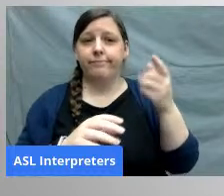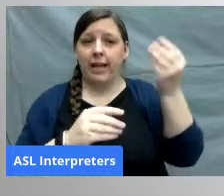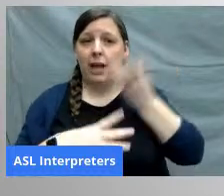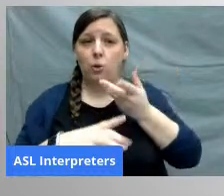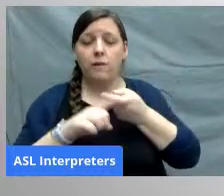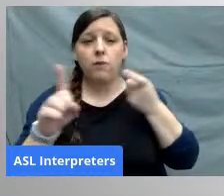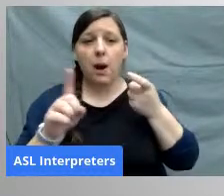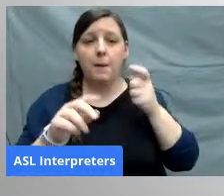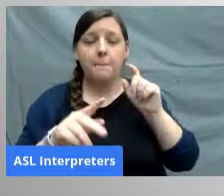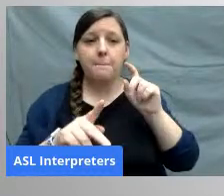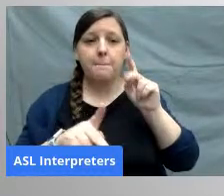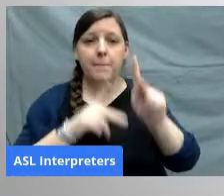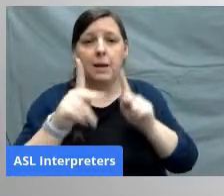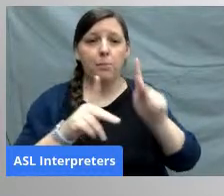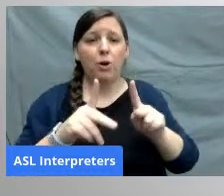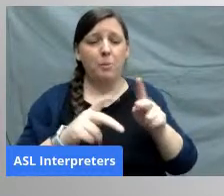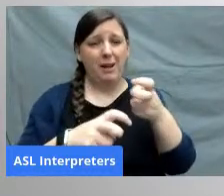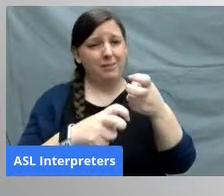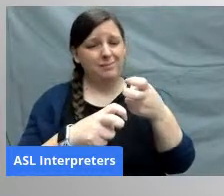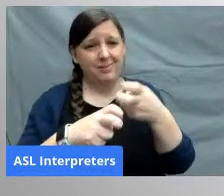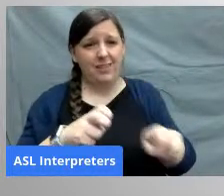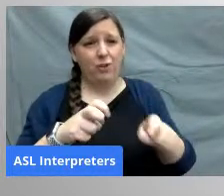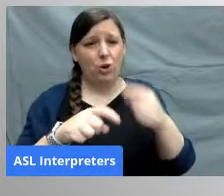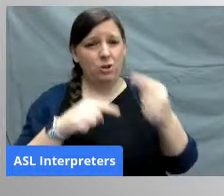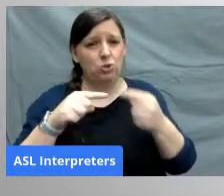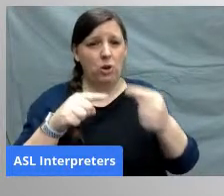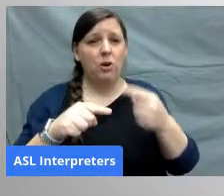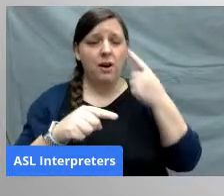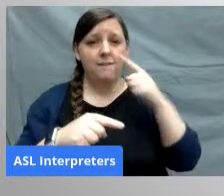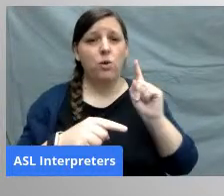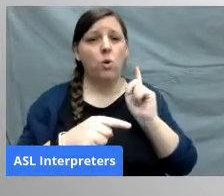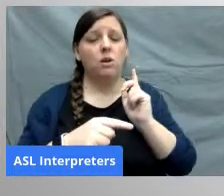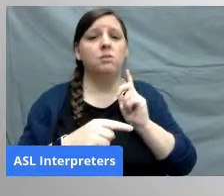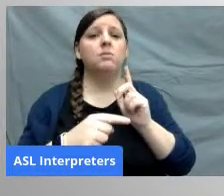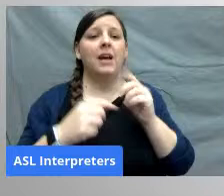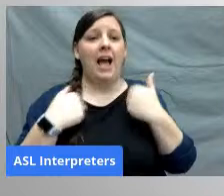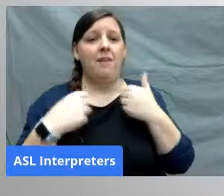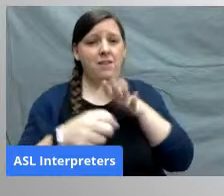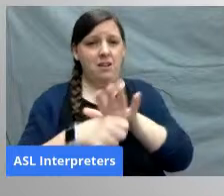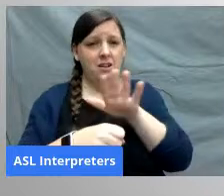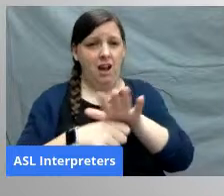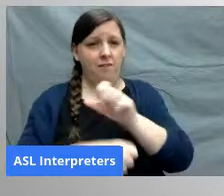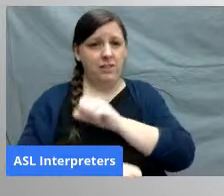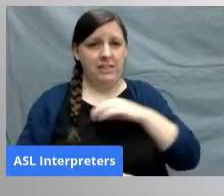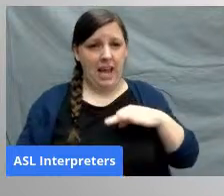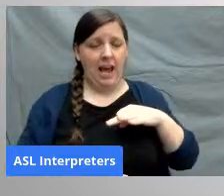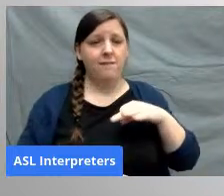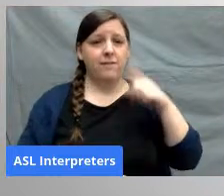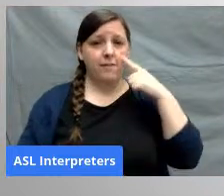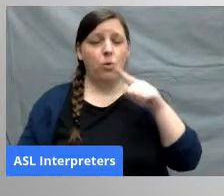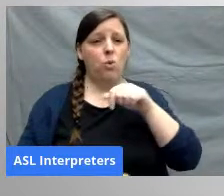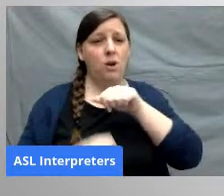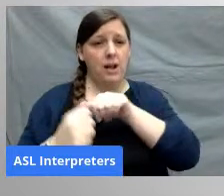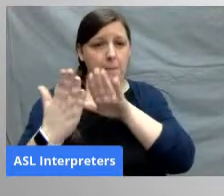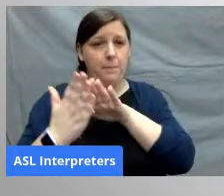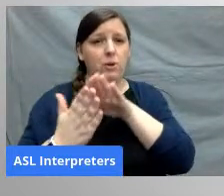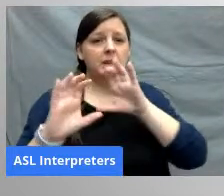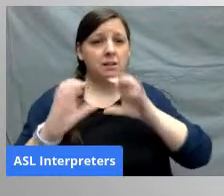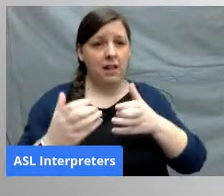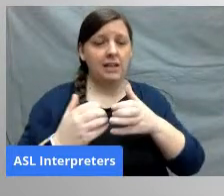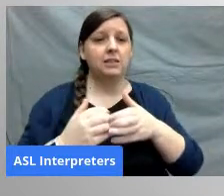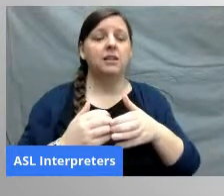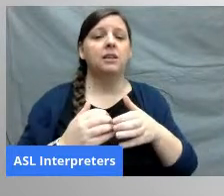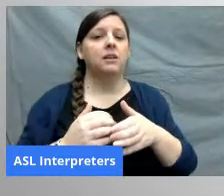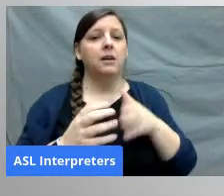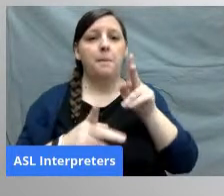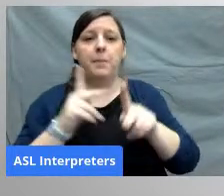difficulty in meeting the staffing requirements for the in-person classes while the isolation was going on